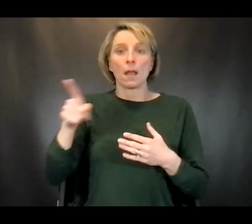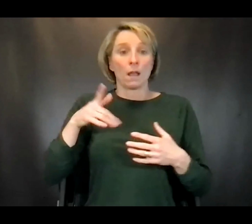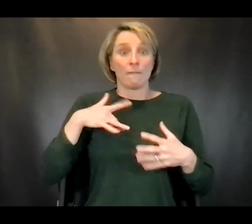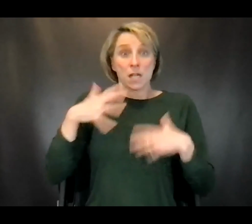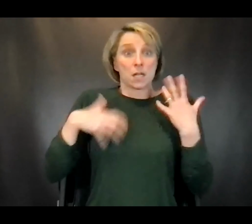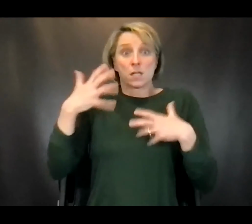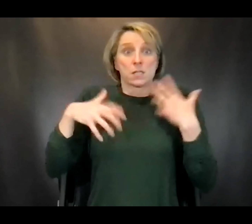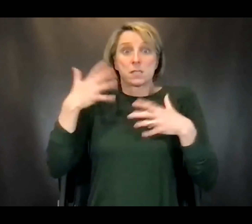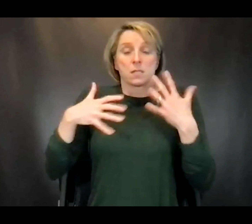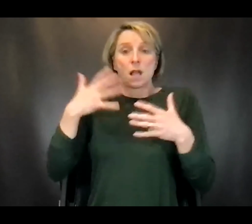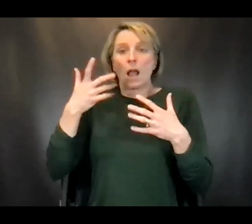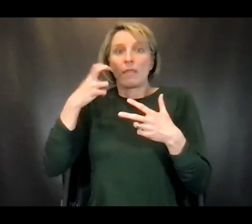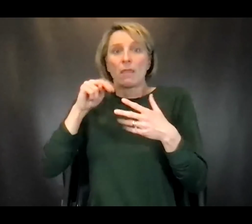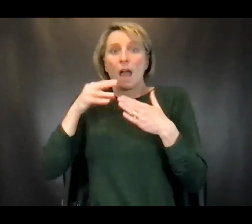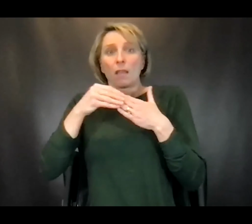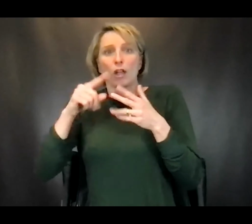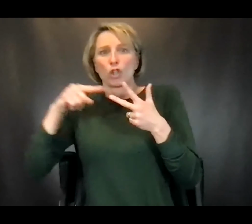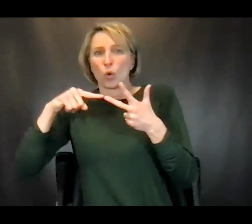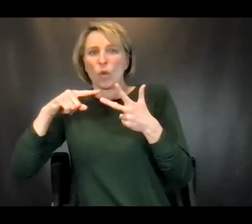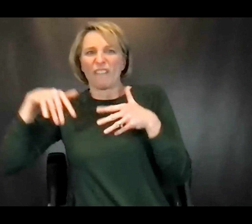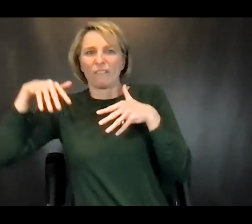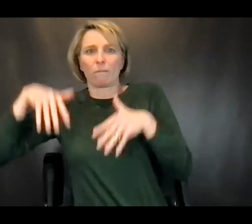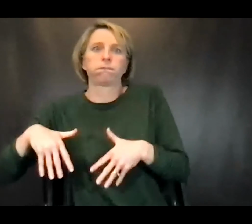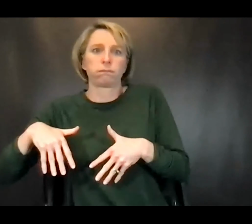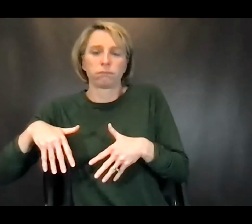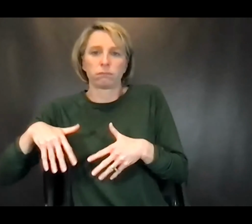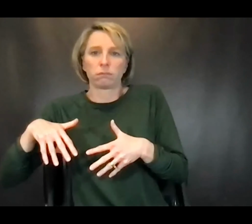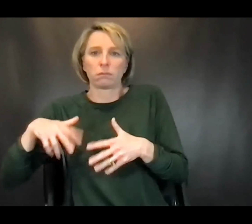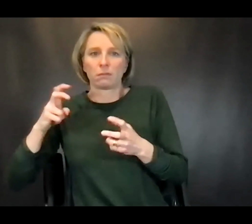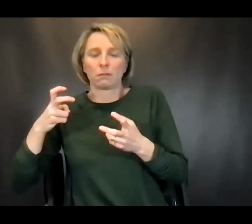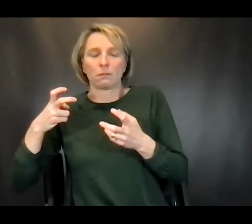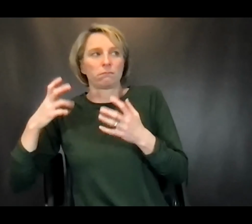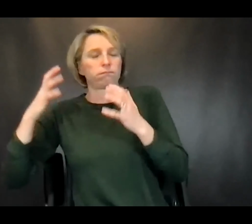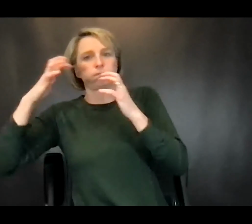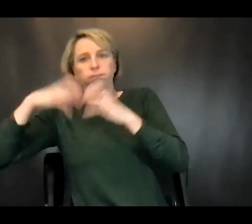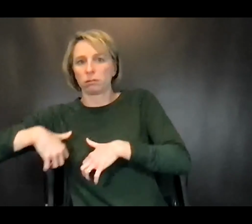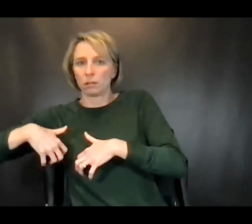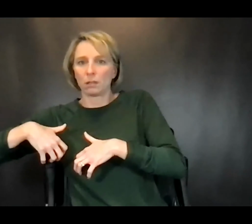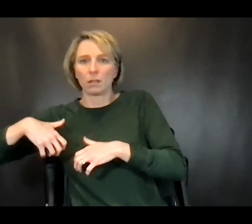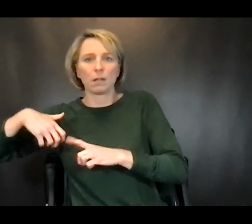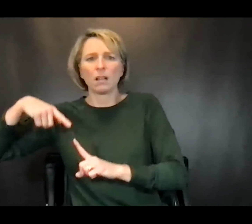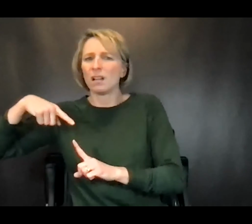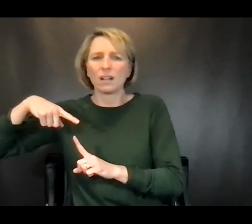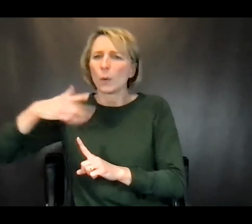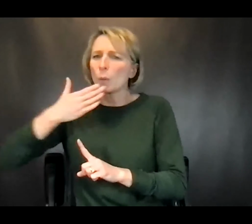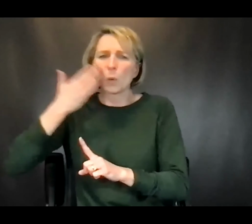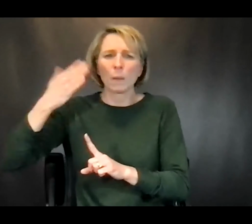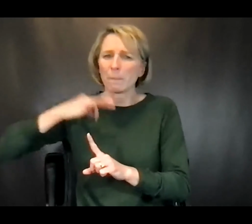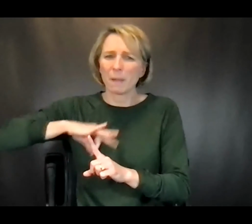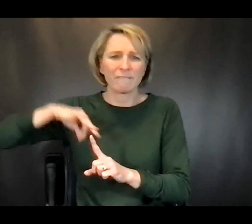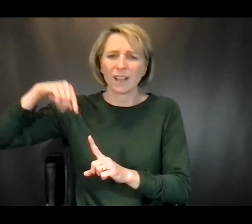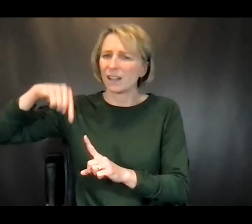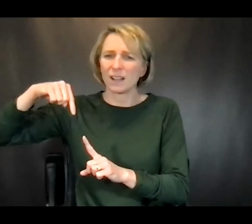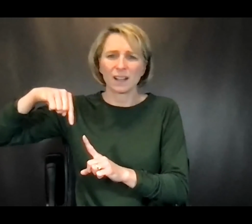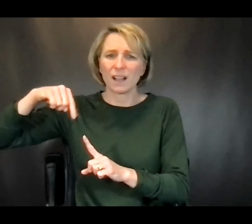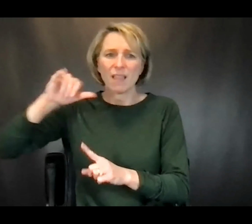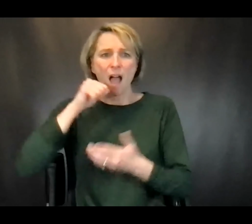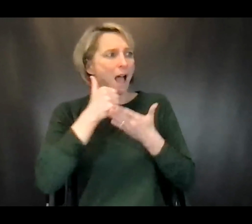like that freeze, they're just shut down. That is no benefit to the